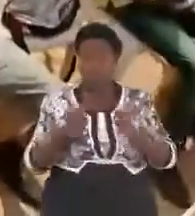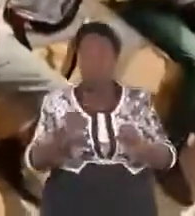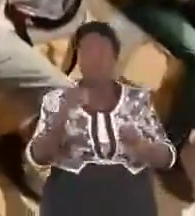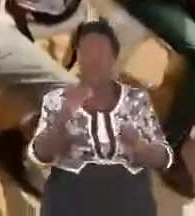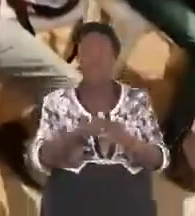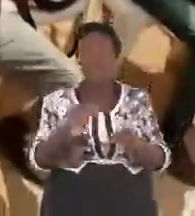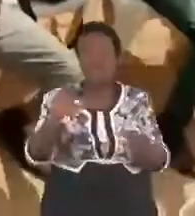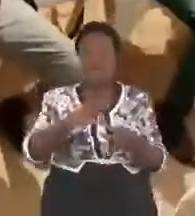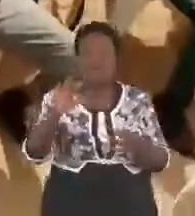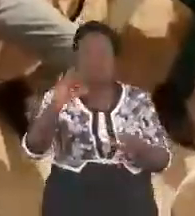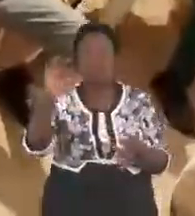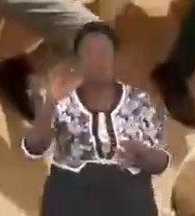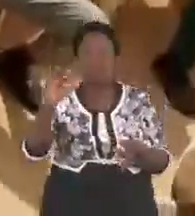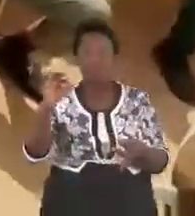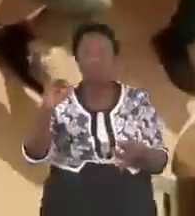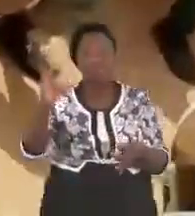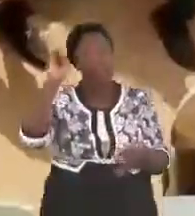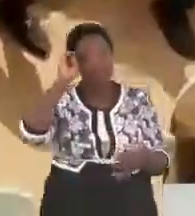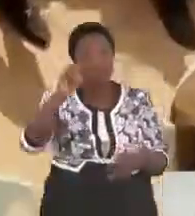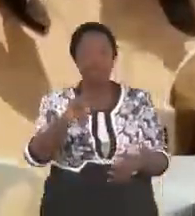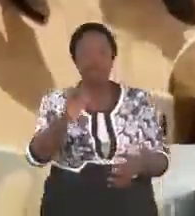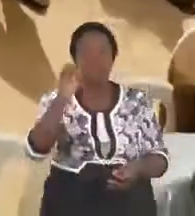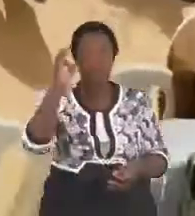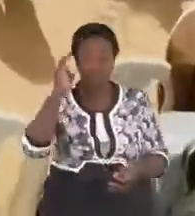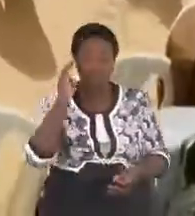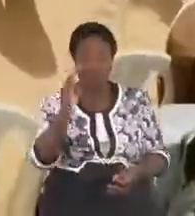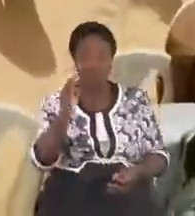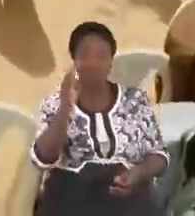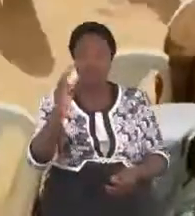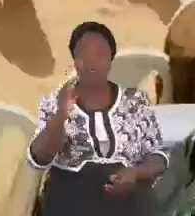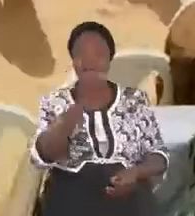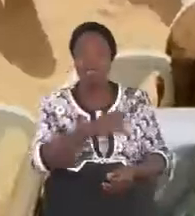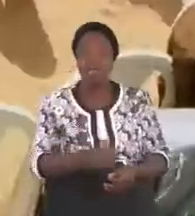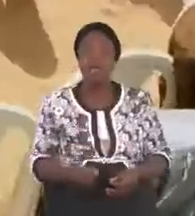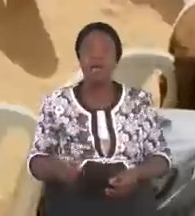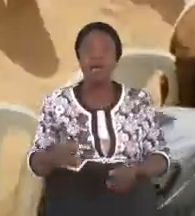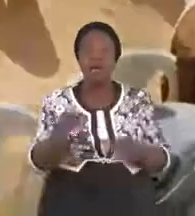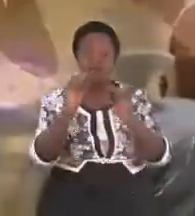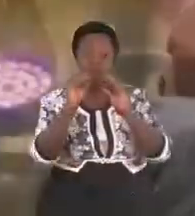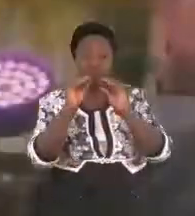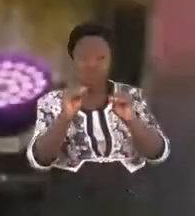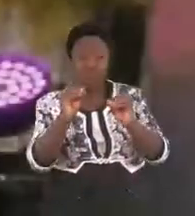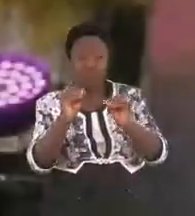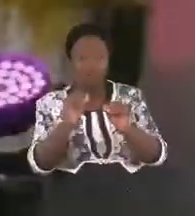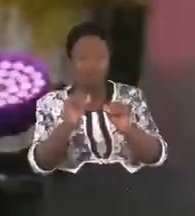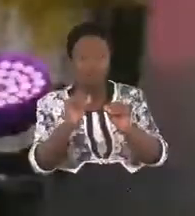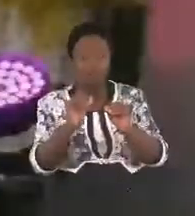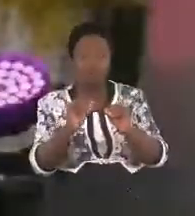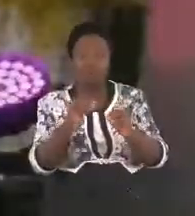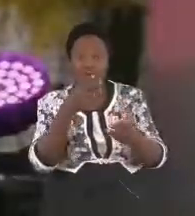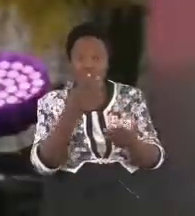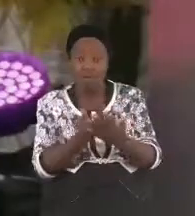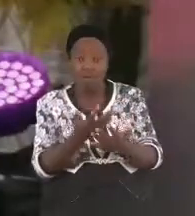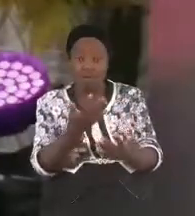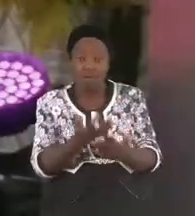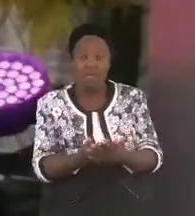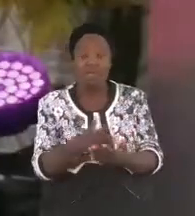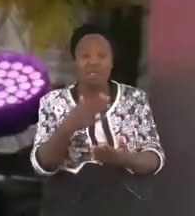he spake and taught diligently the things of the Lord,